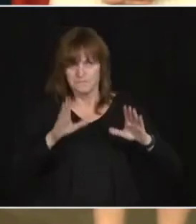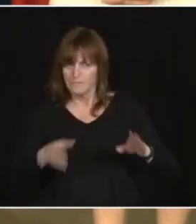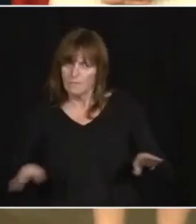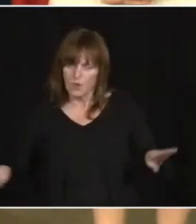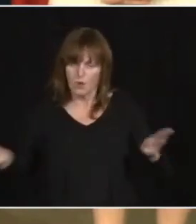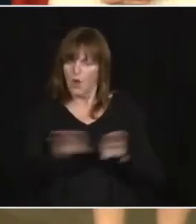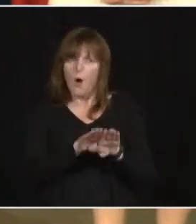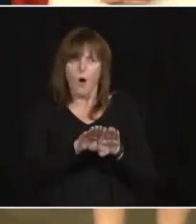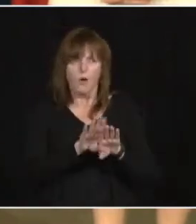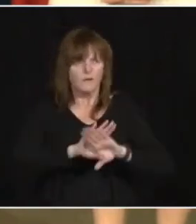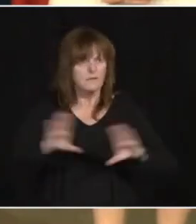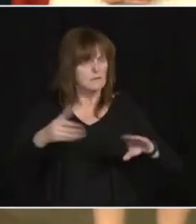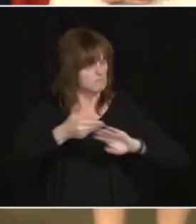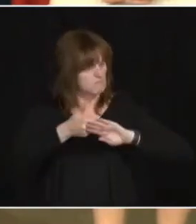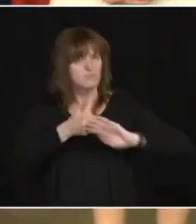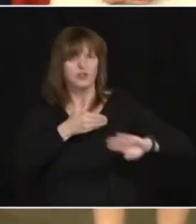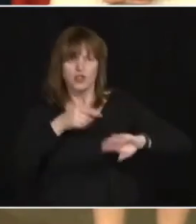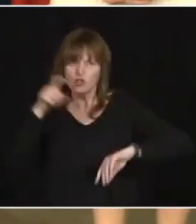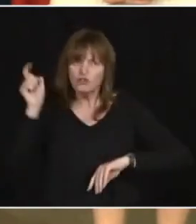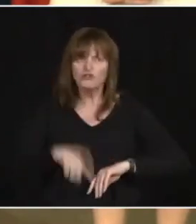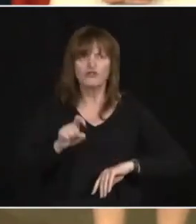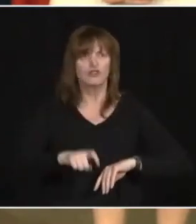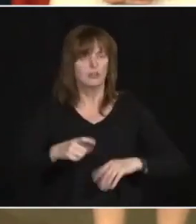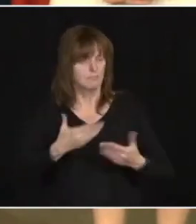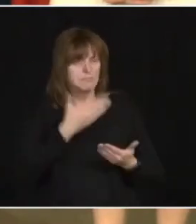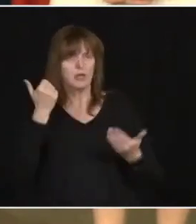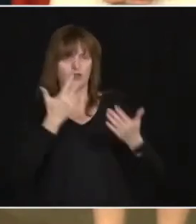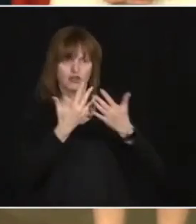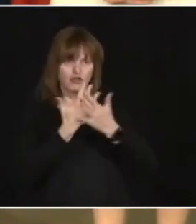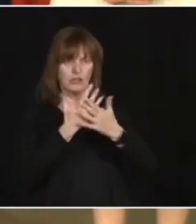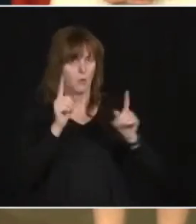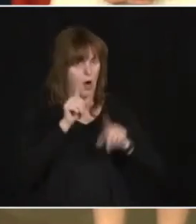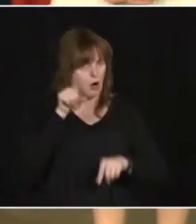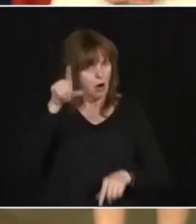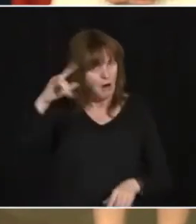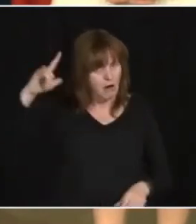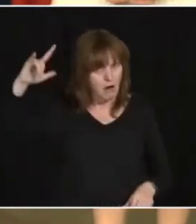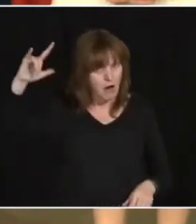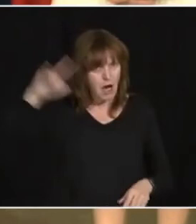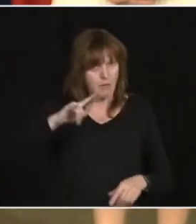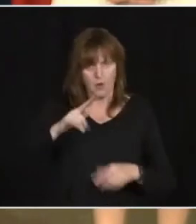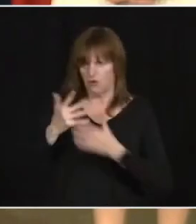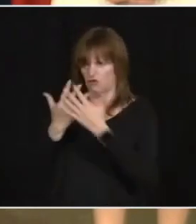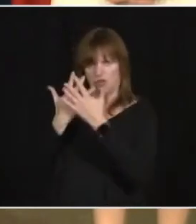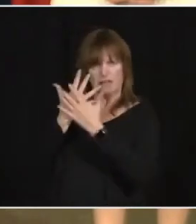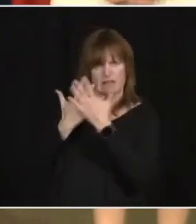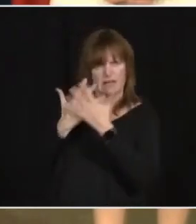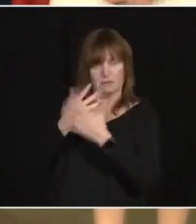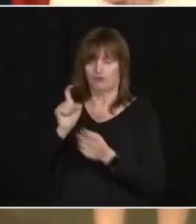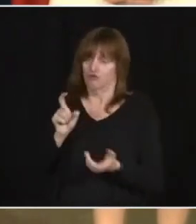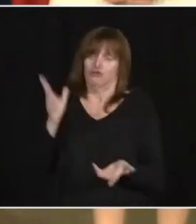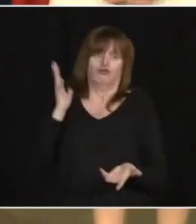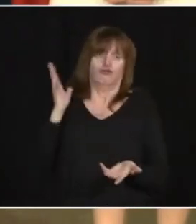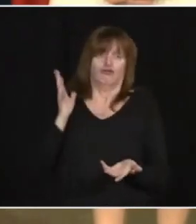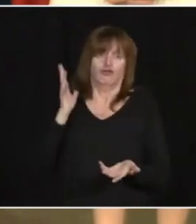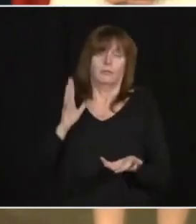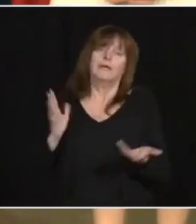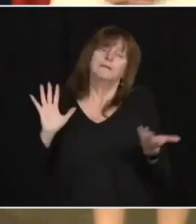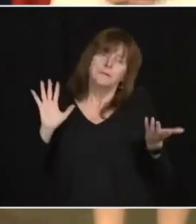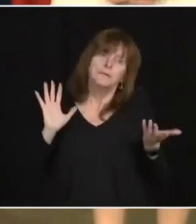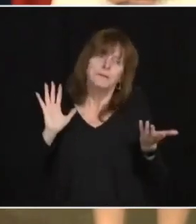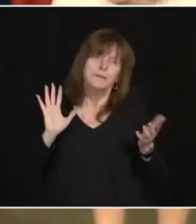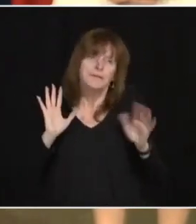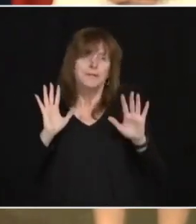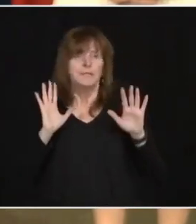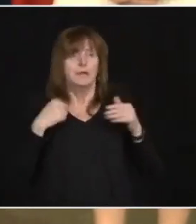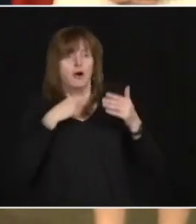have put better screening in at the airports, which never happened. And that's not a slight against the federal